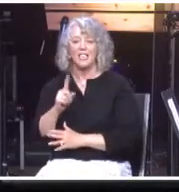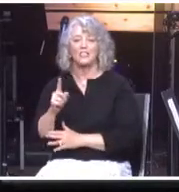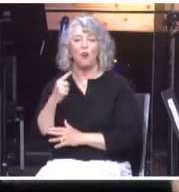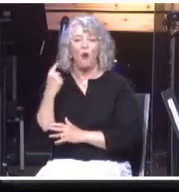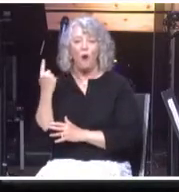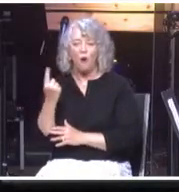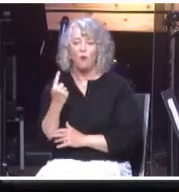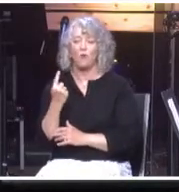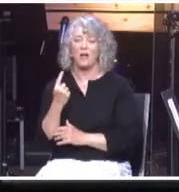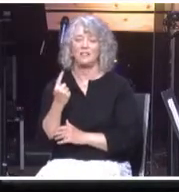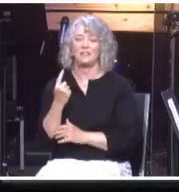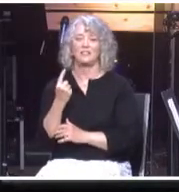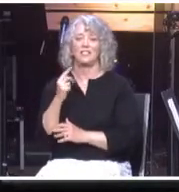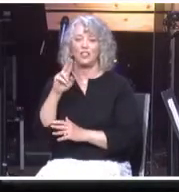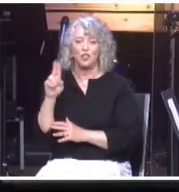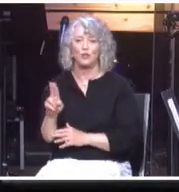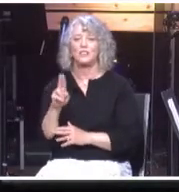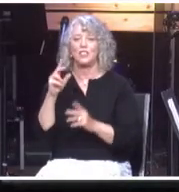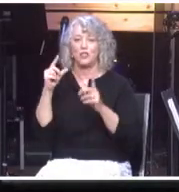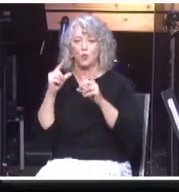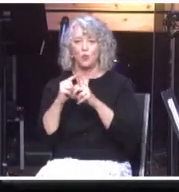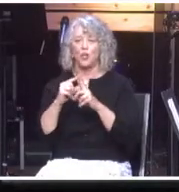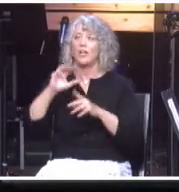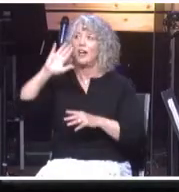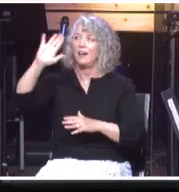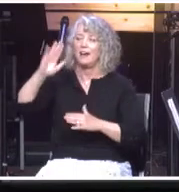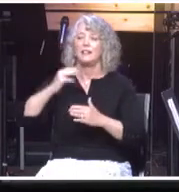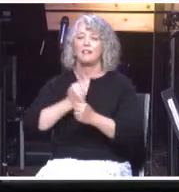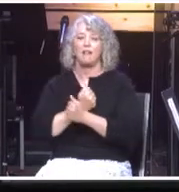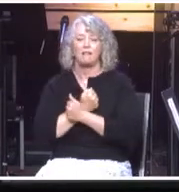Hebrew word, His loving kindness.